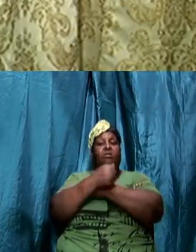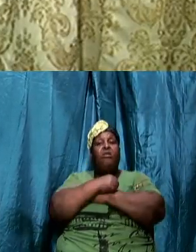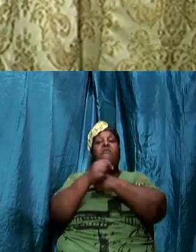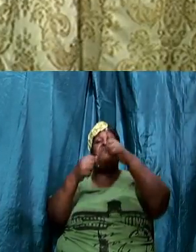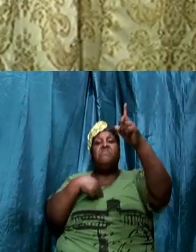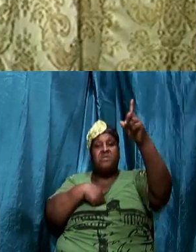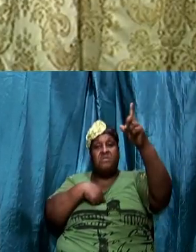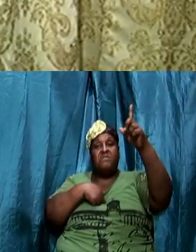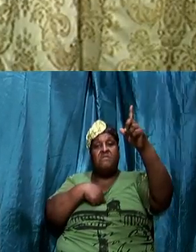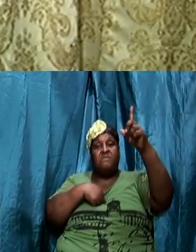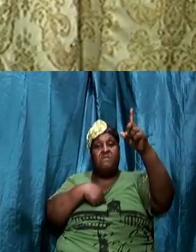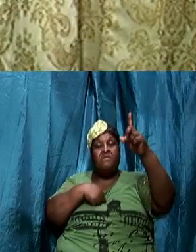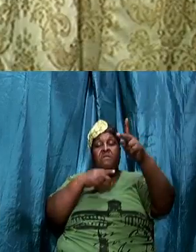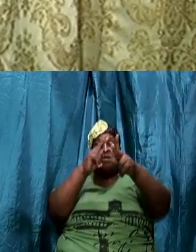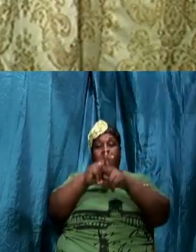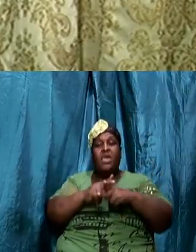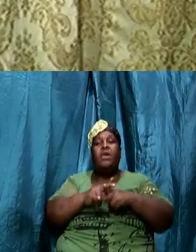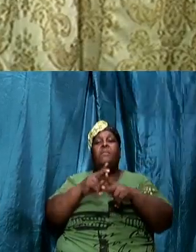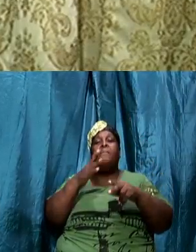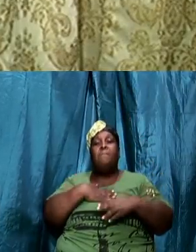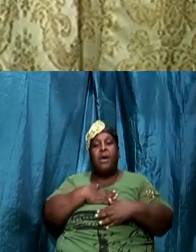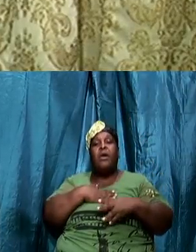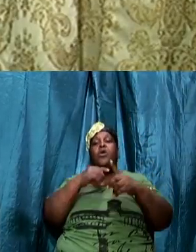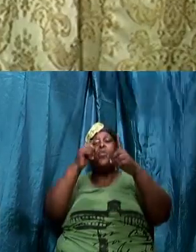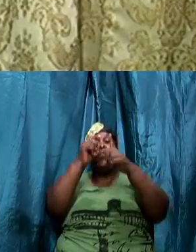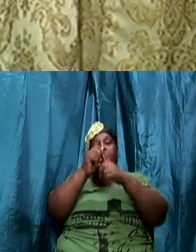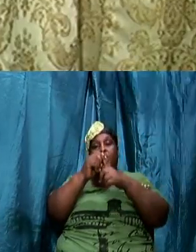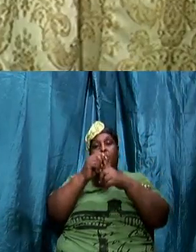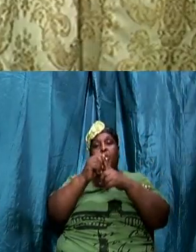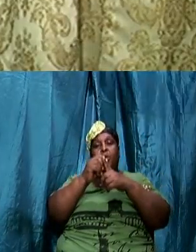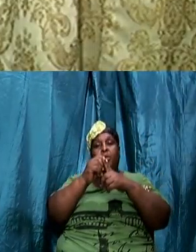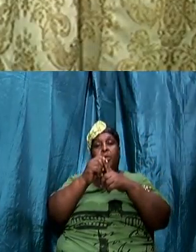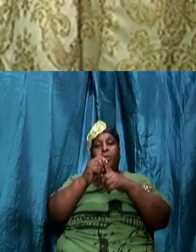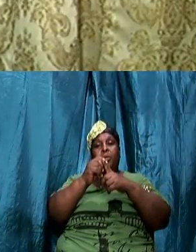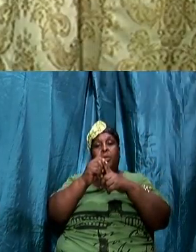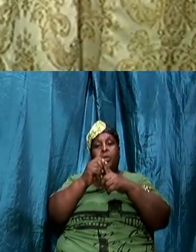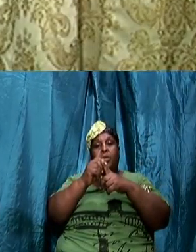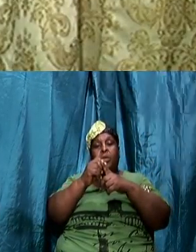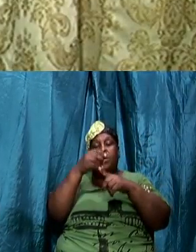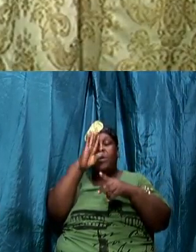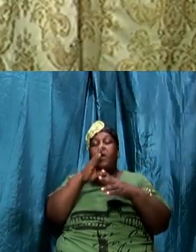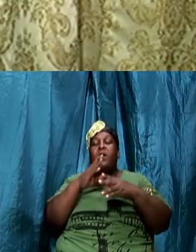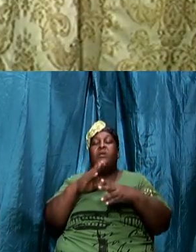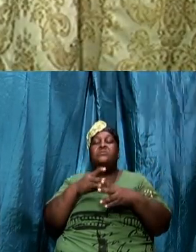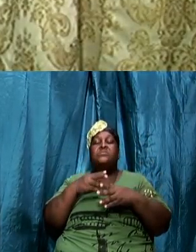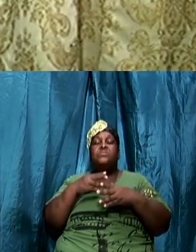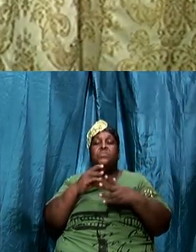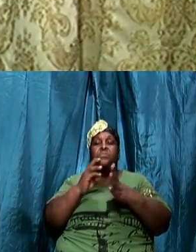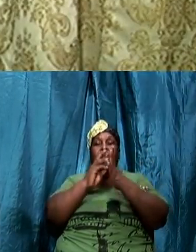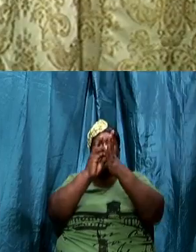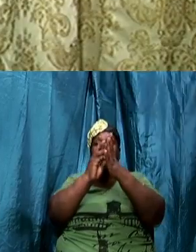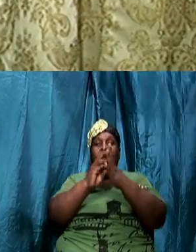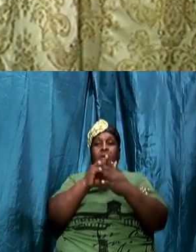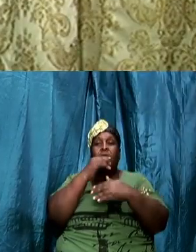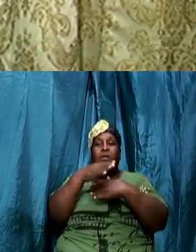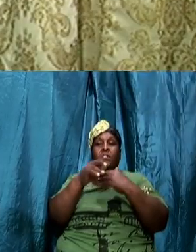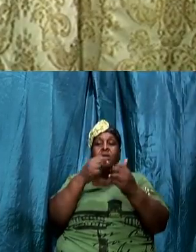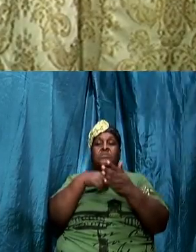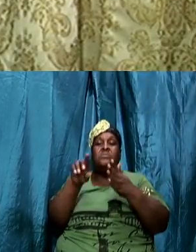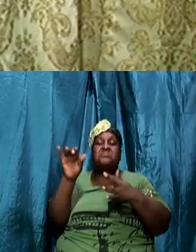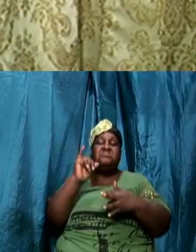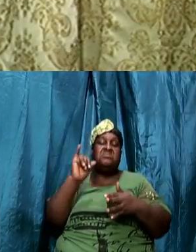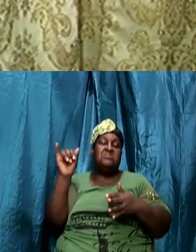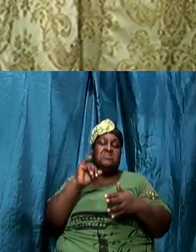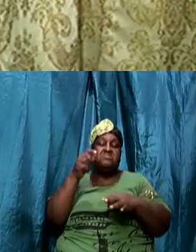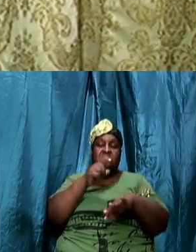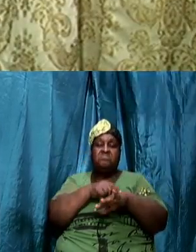words. God bless you tonight in the wonderful name of the Lord Jesus. God's willing, next week, same time. And we